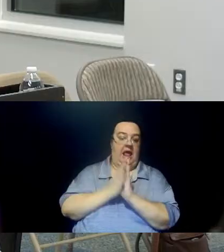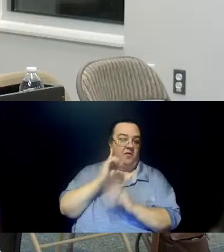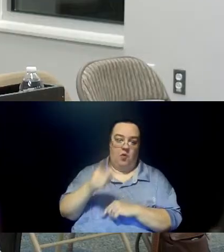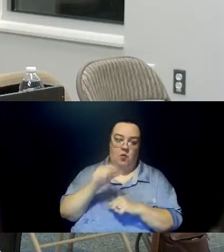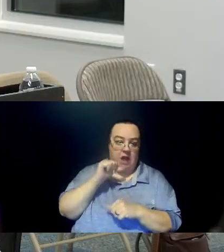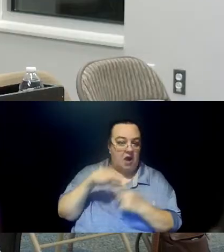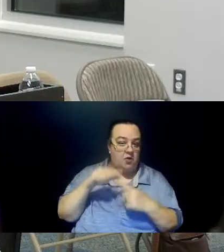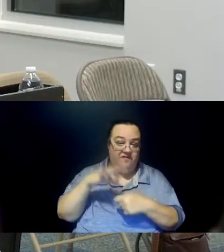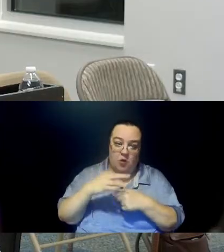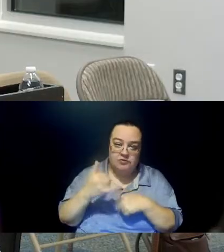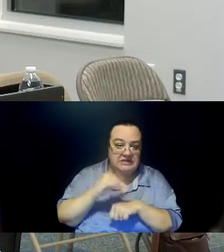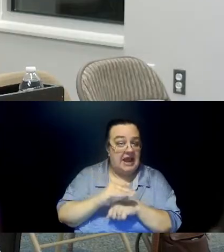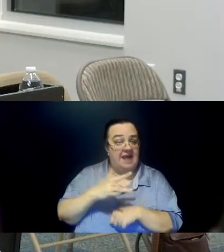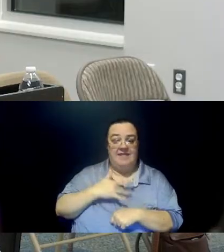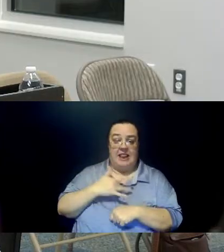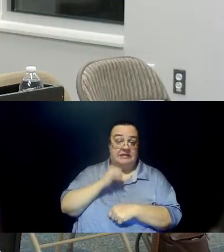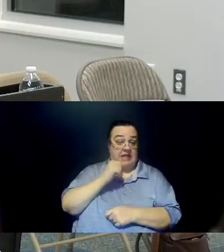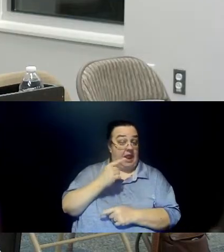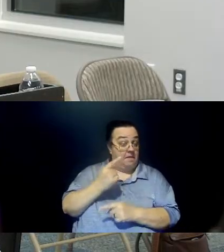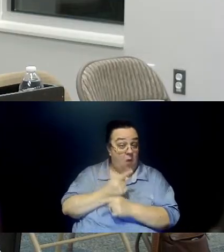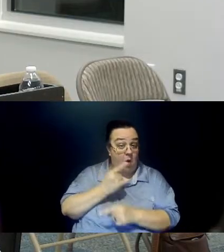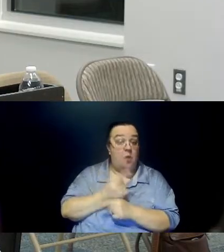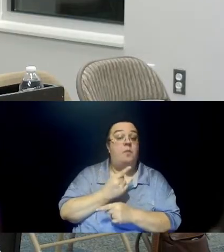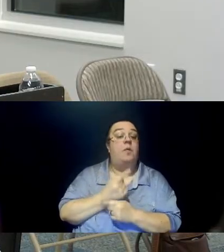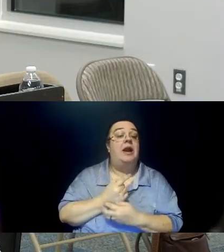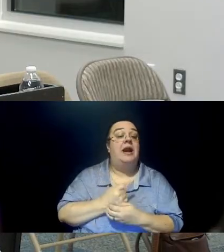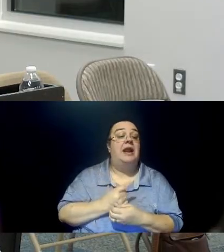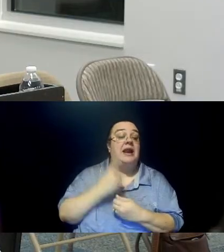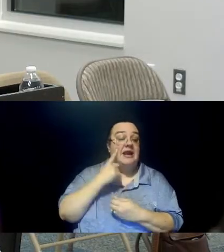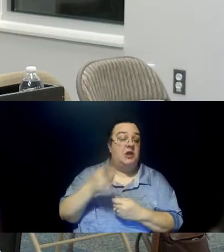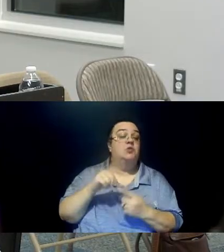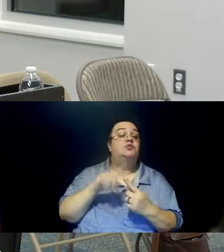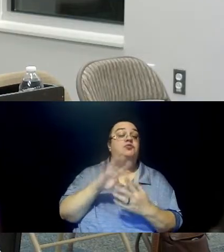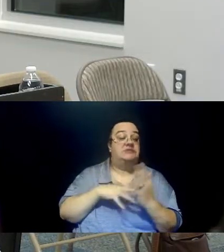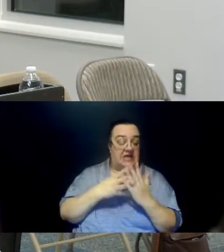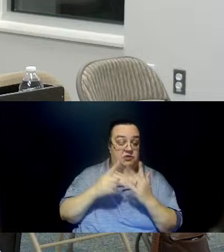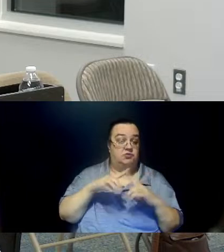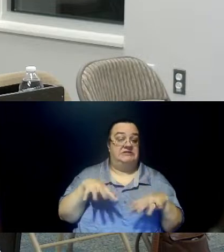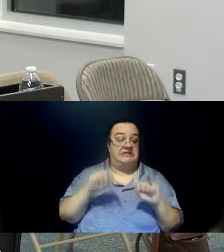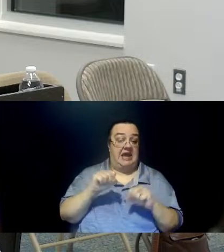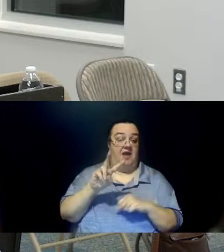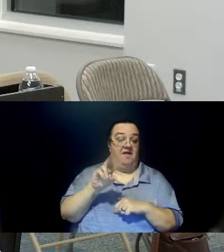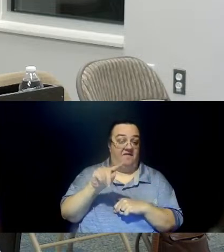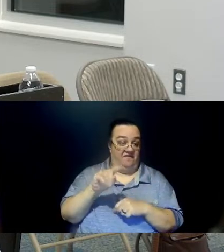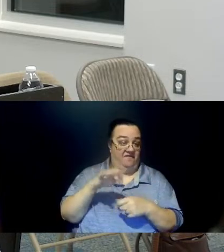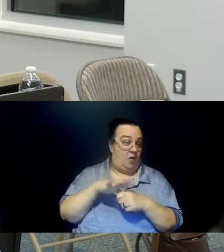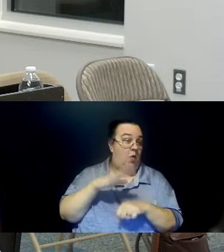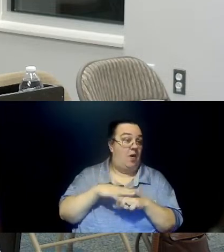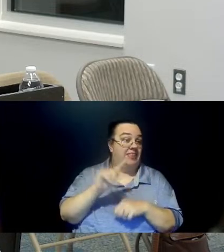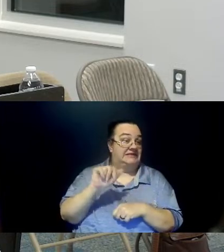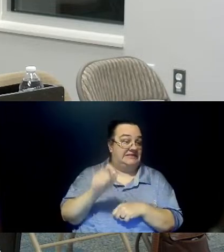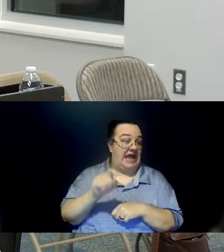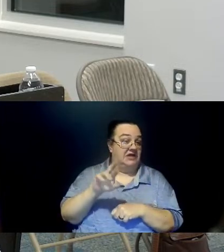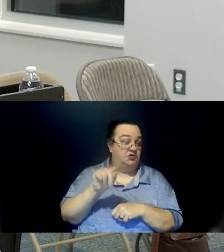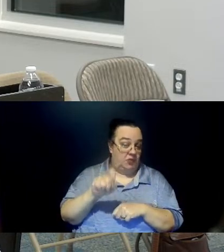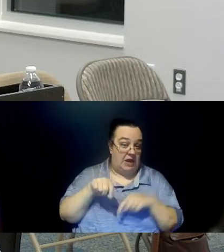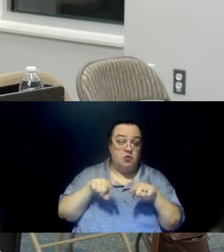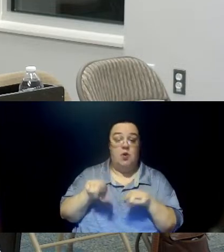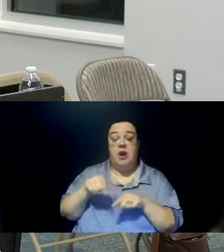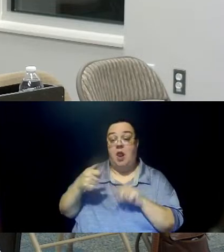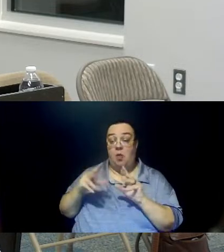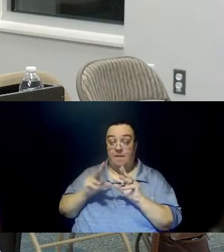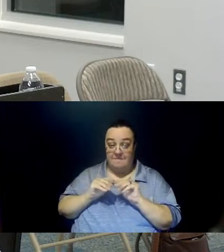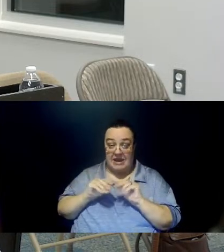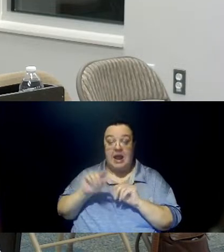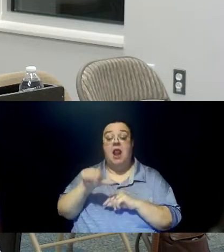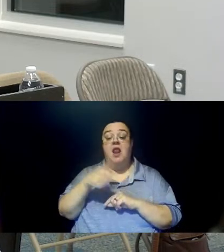is not appropriate. You need to schedule to take a vote on the tax rate in another meeting. The other thing